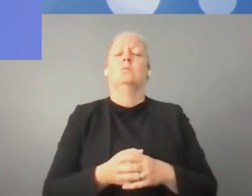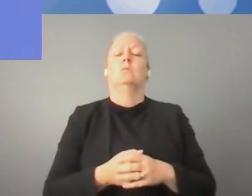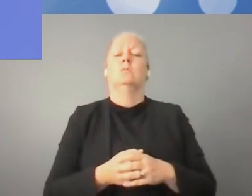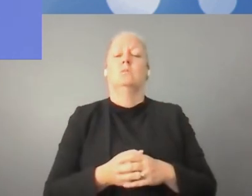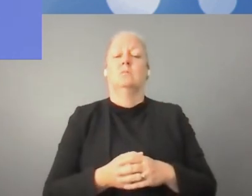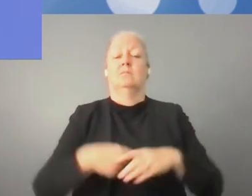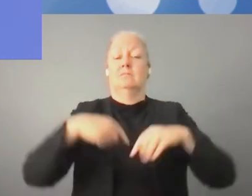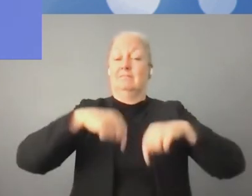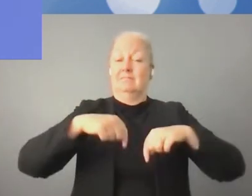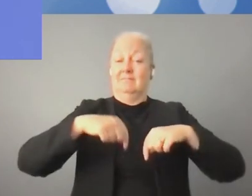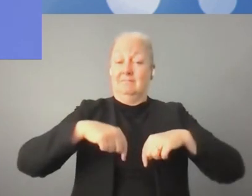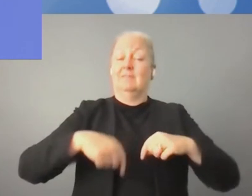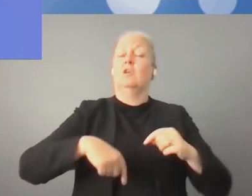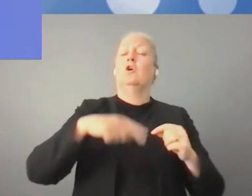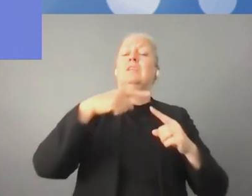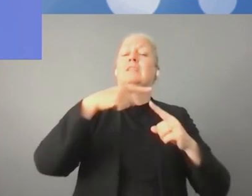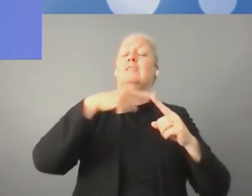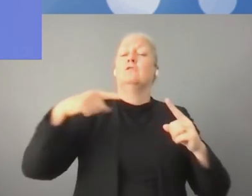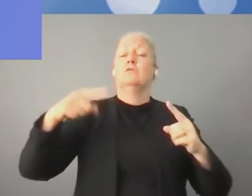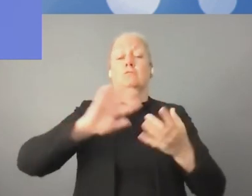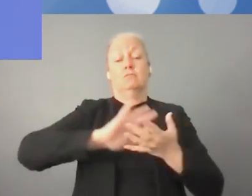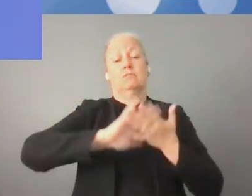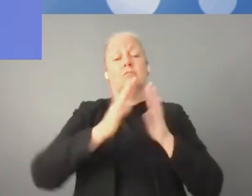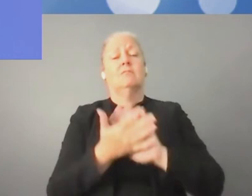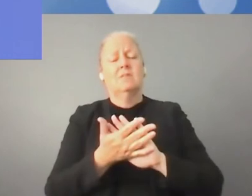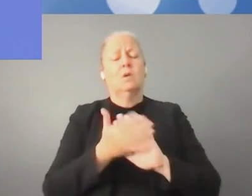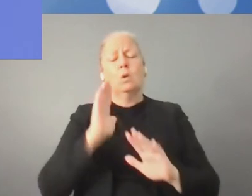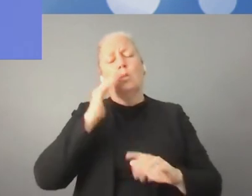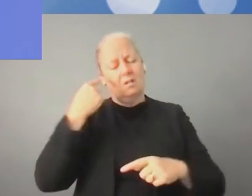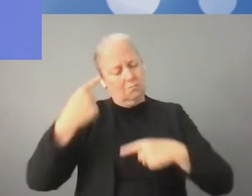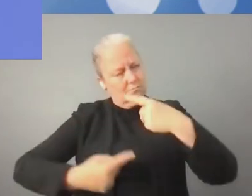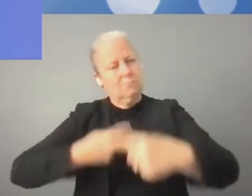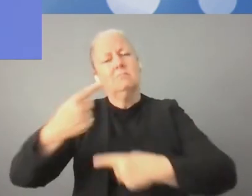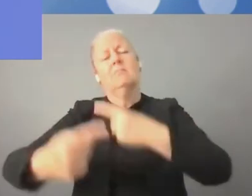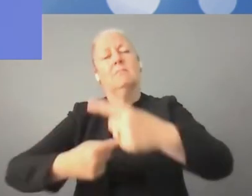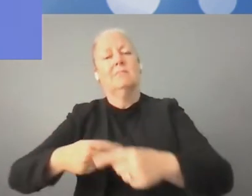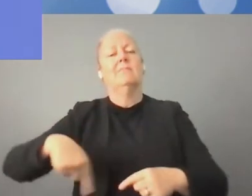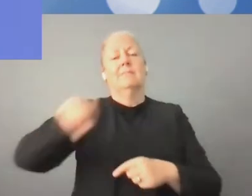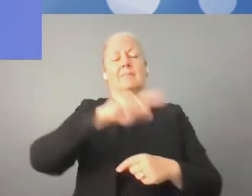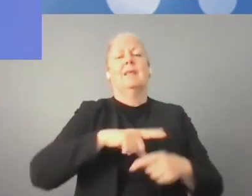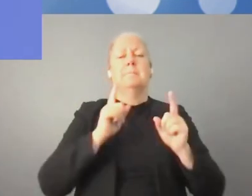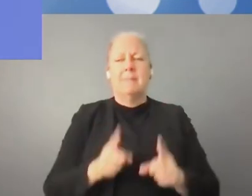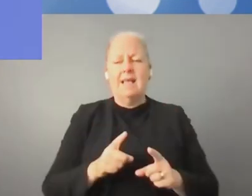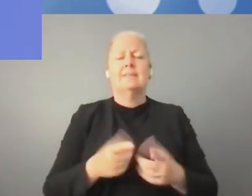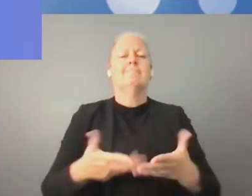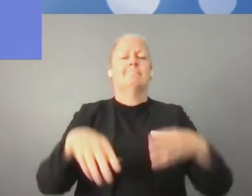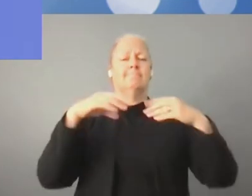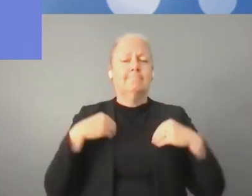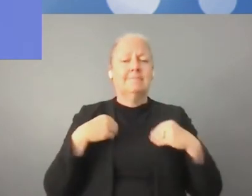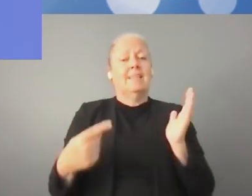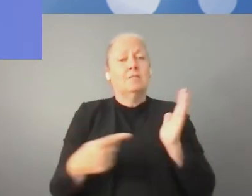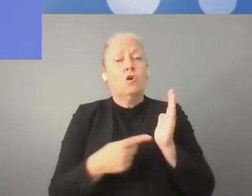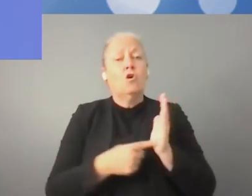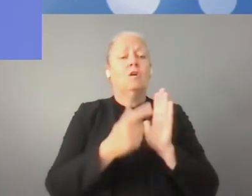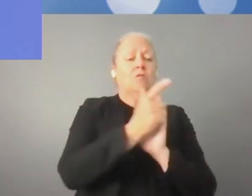digital transformation in all aspects will continue and we need to become more agile at adapting technologies legislation or